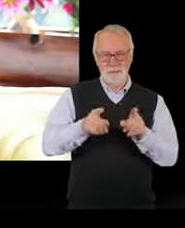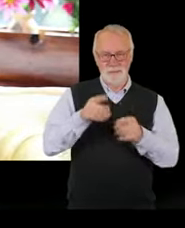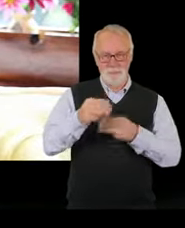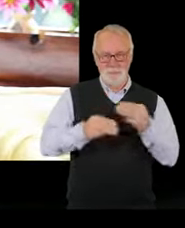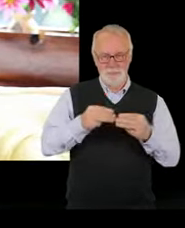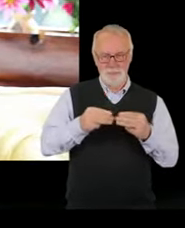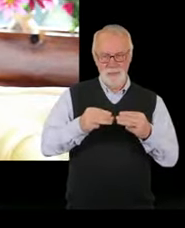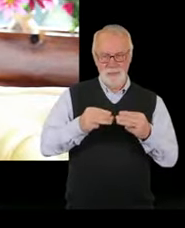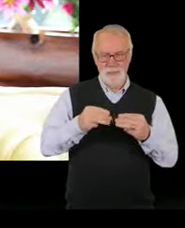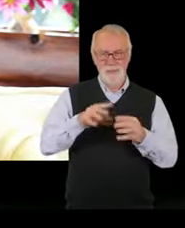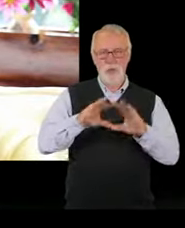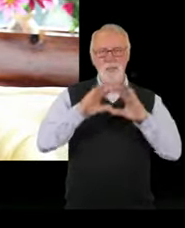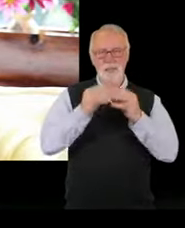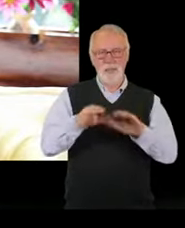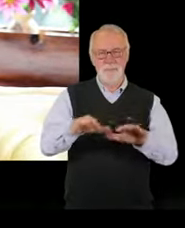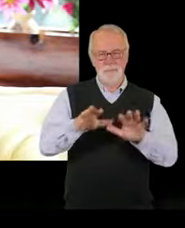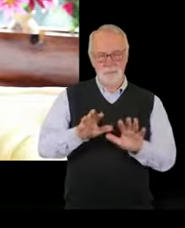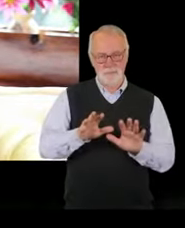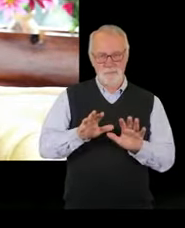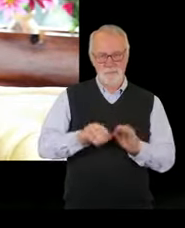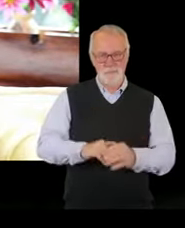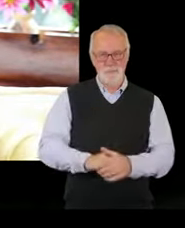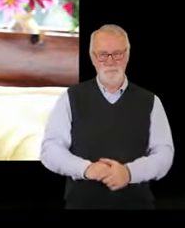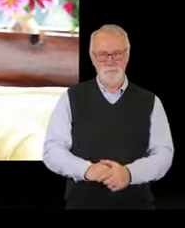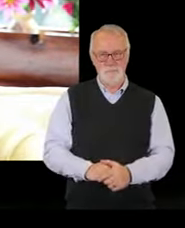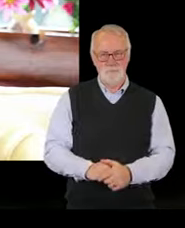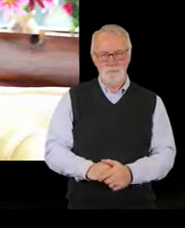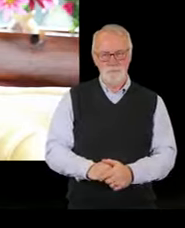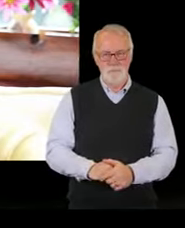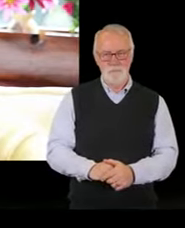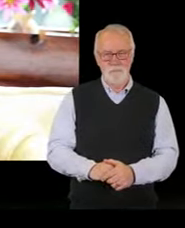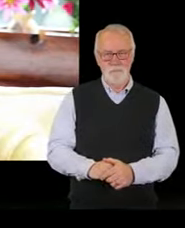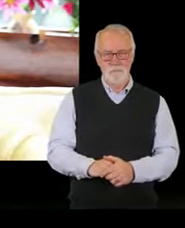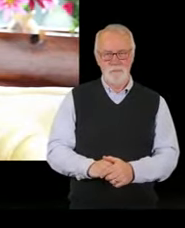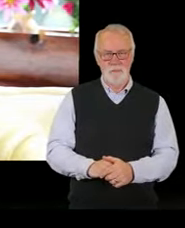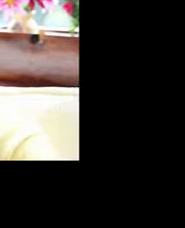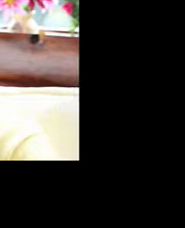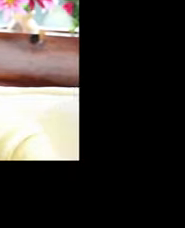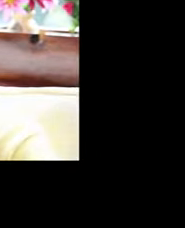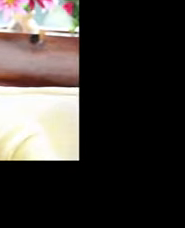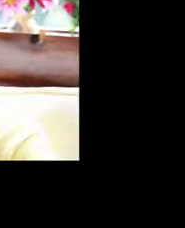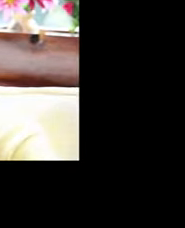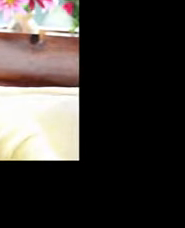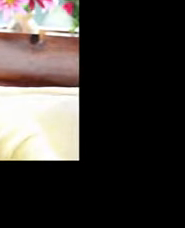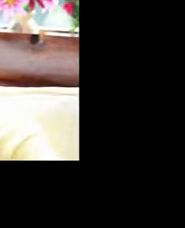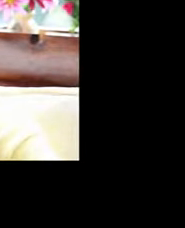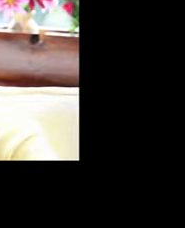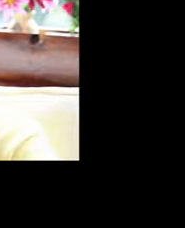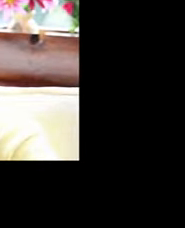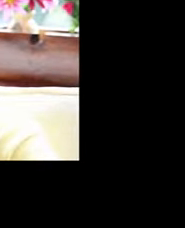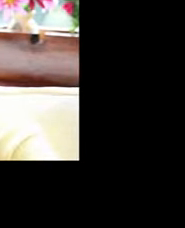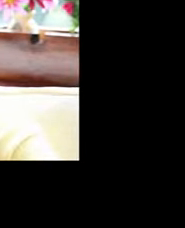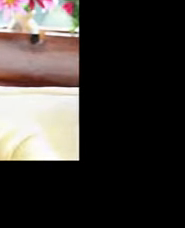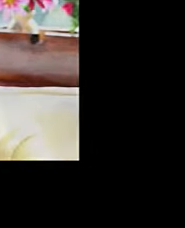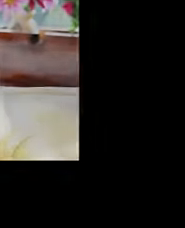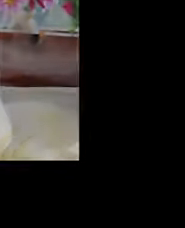And again, that added to my lifestyle, the improvements, what a difference it made. It was